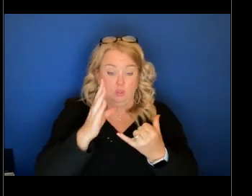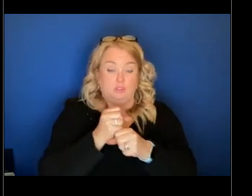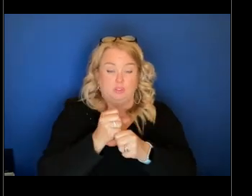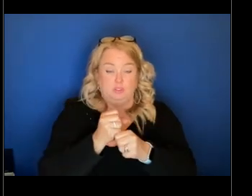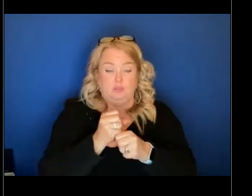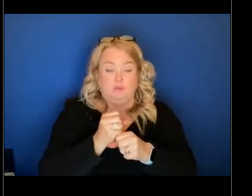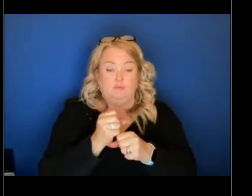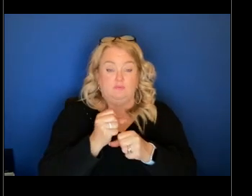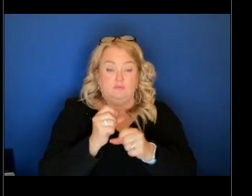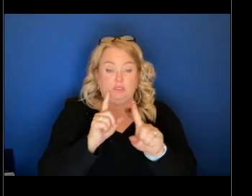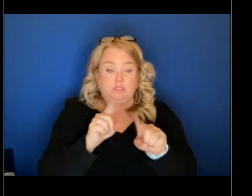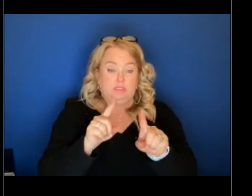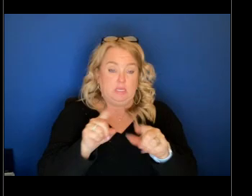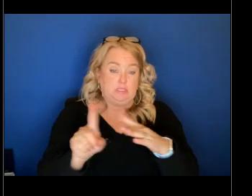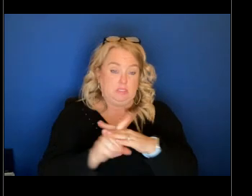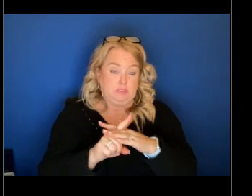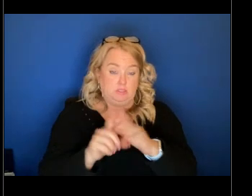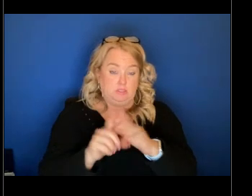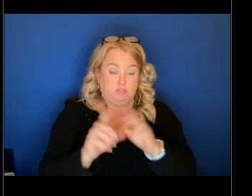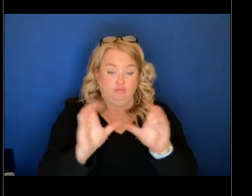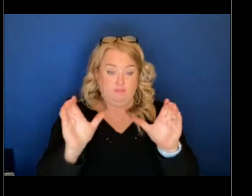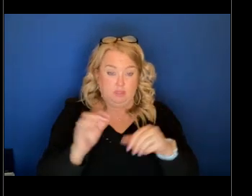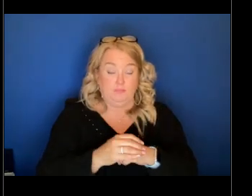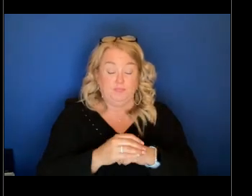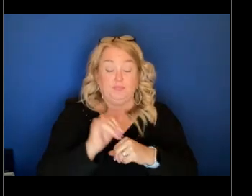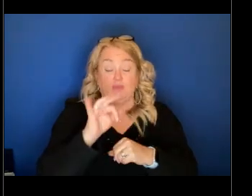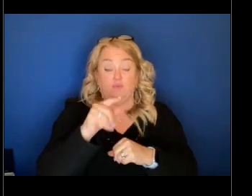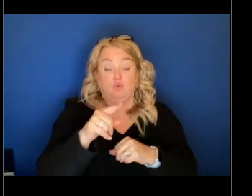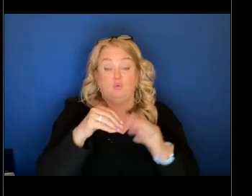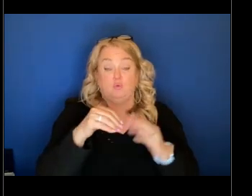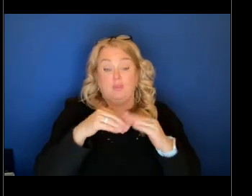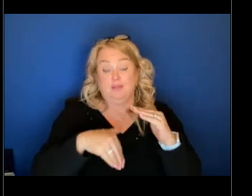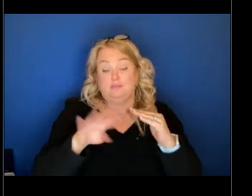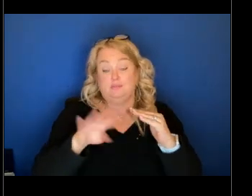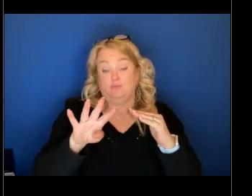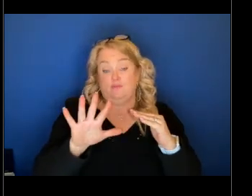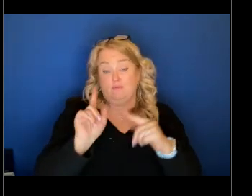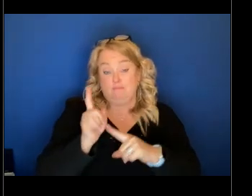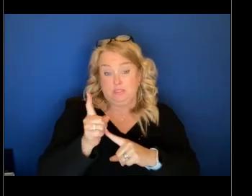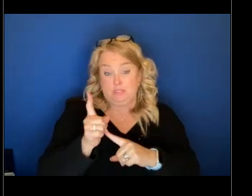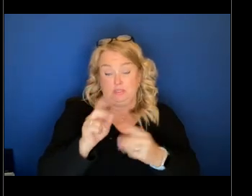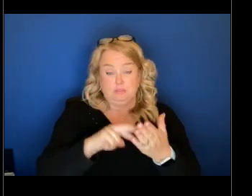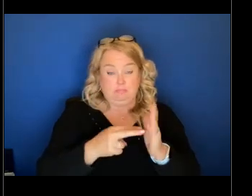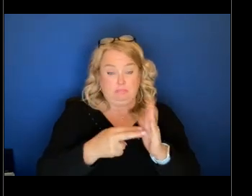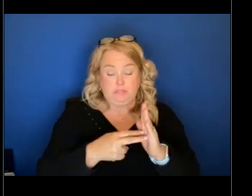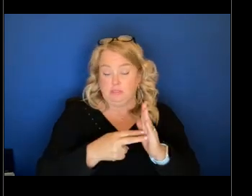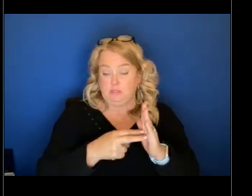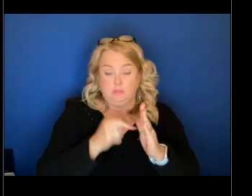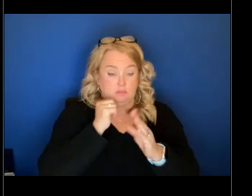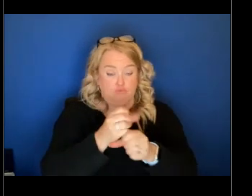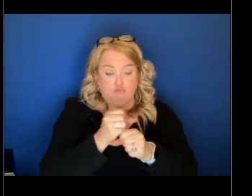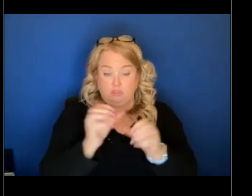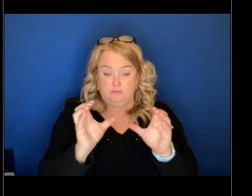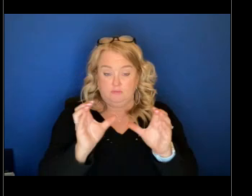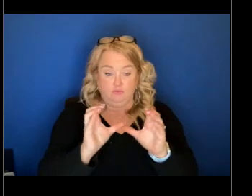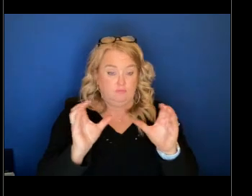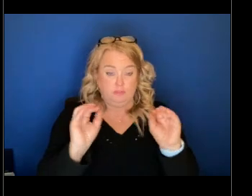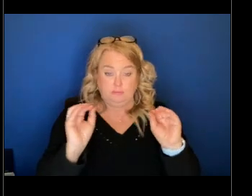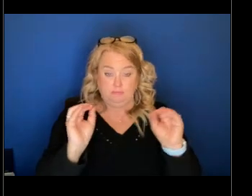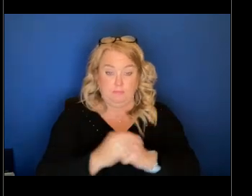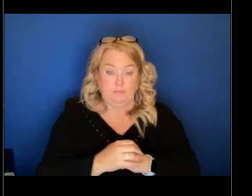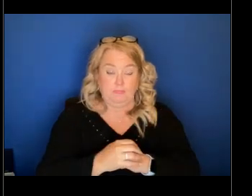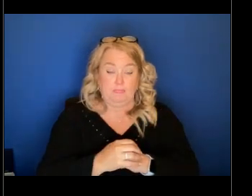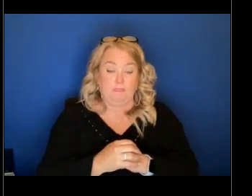an attendance certificate. If you attend for less than 45 minutes, you will not receive an attendance